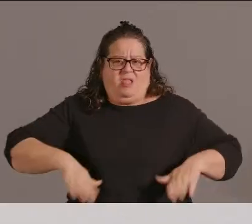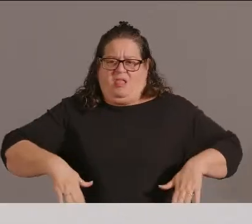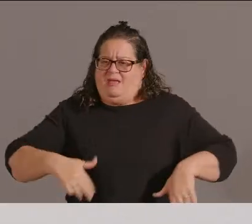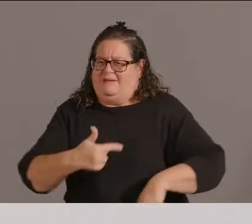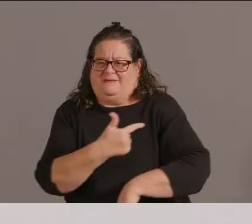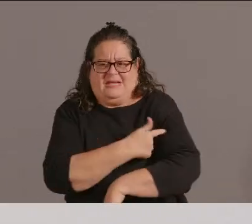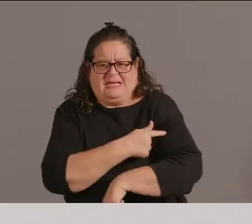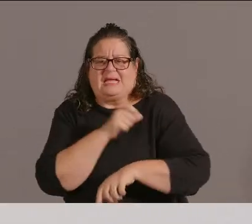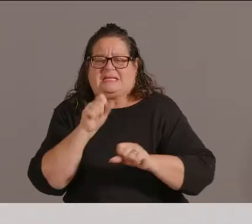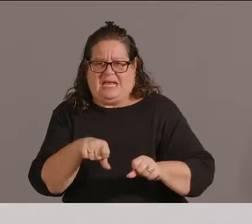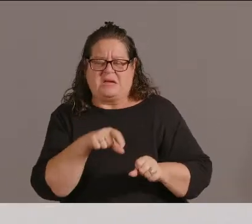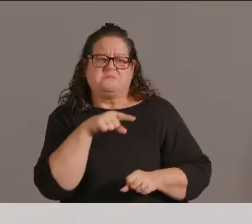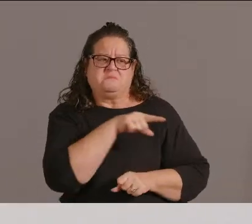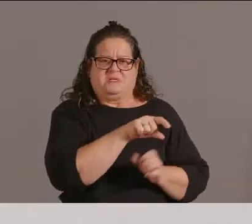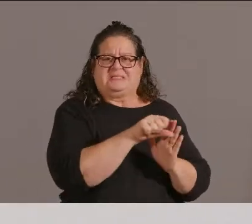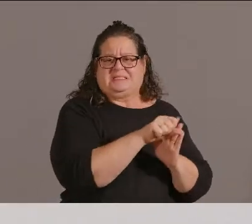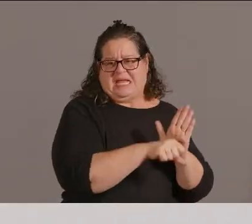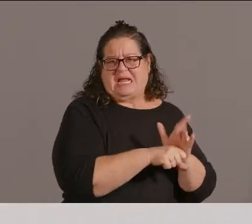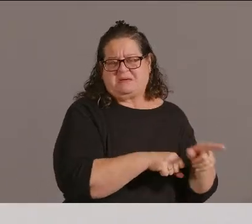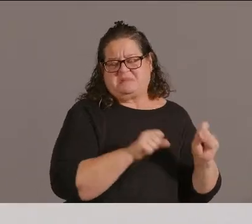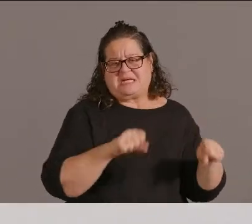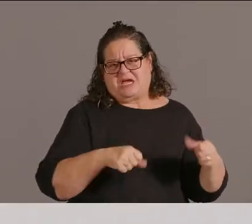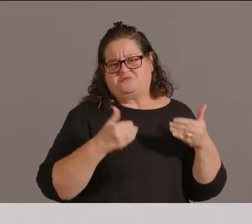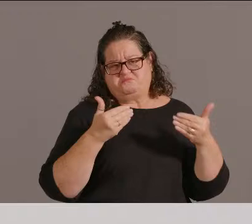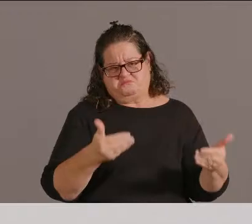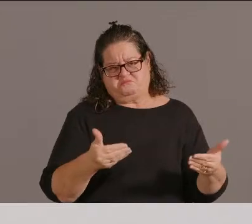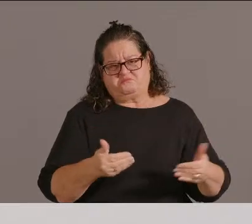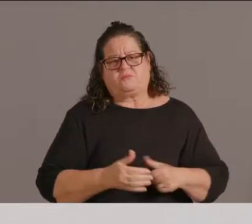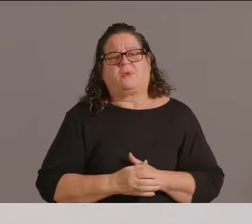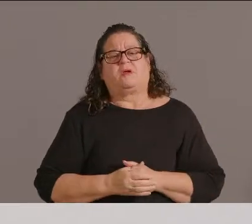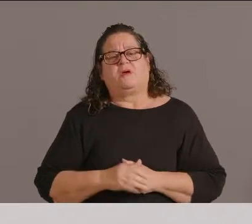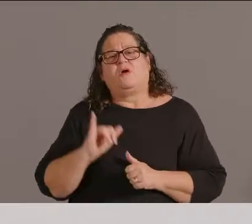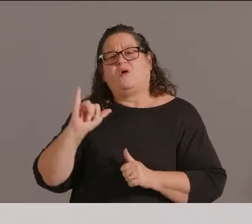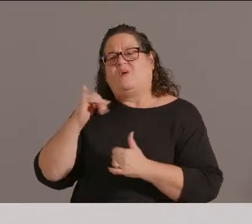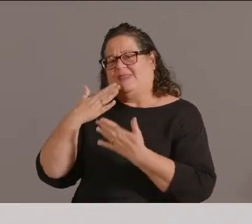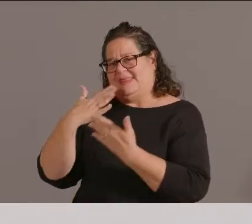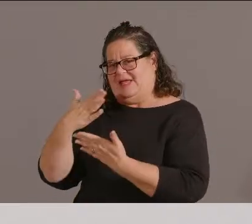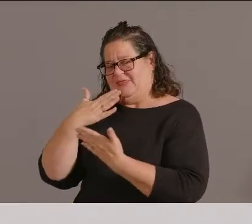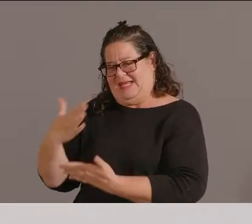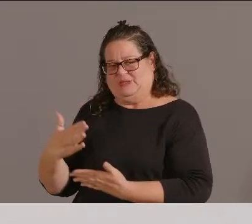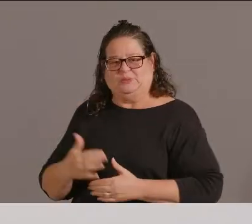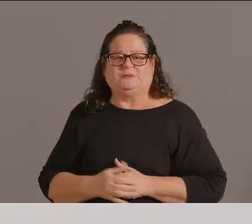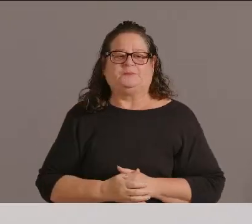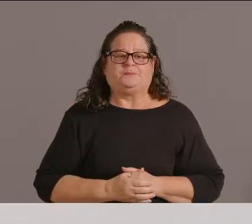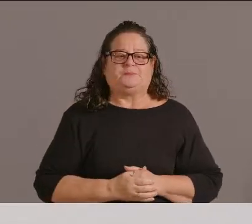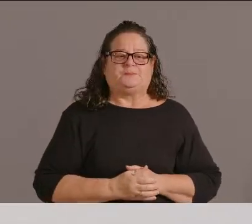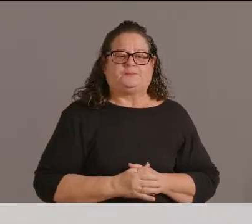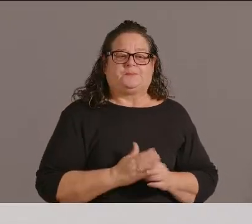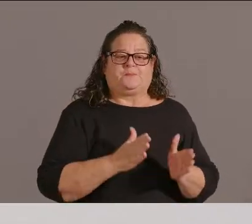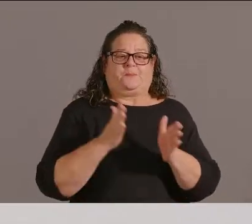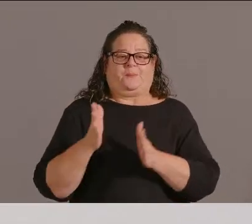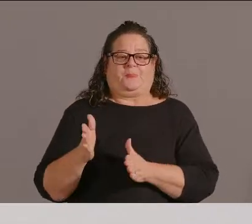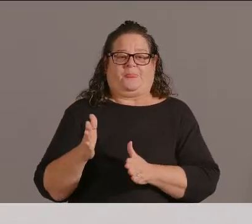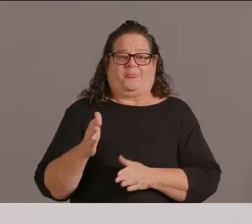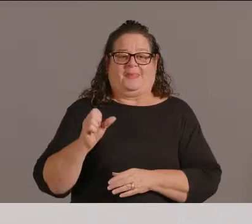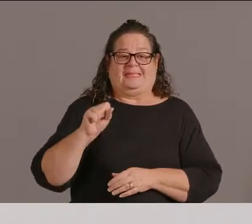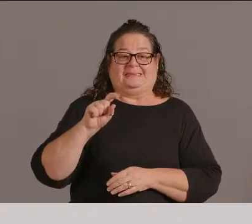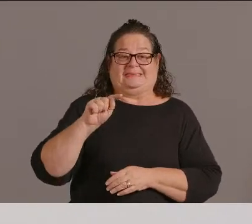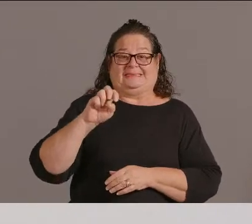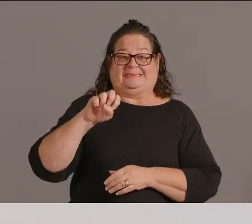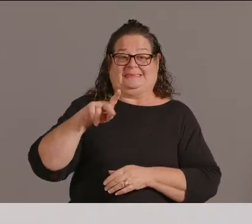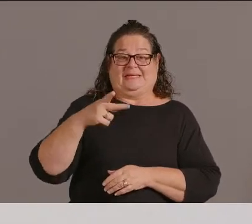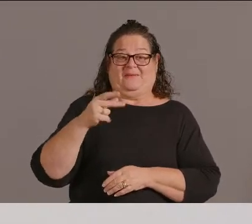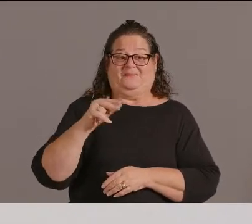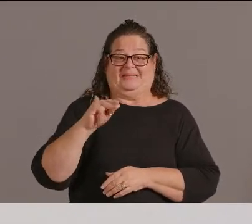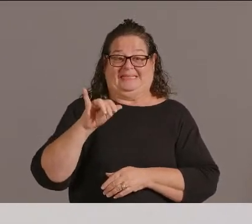Okay, thank you. You're welcome. Stephanie Innes. Hi, Stephanie. Dr. Christ, I had 2 questions for